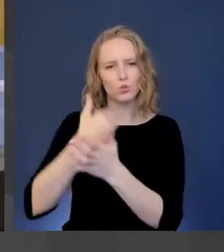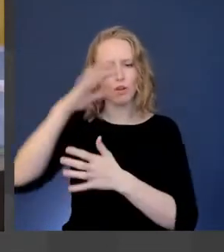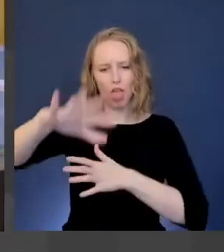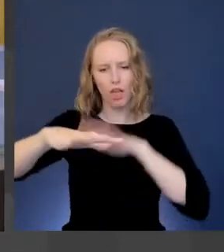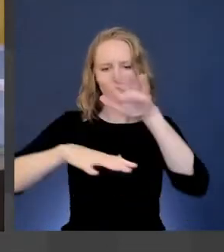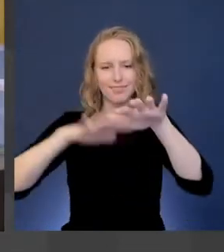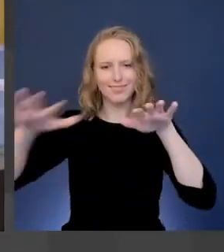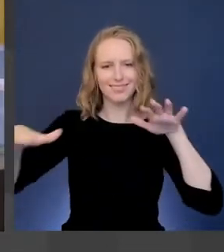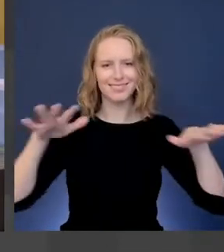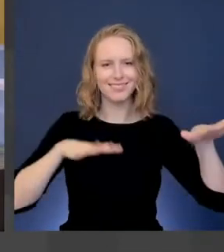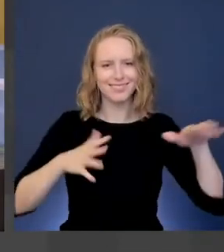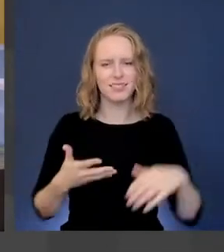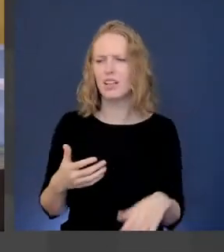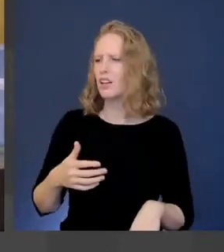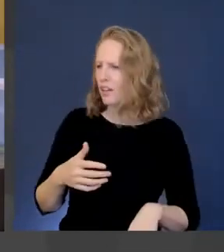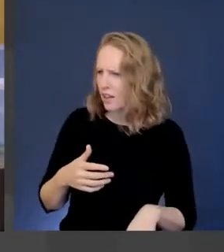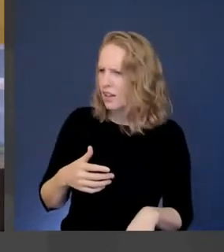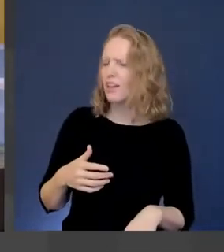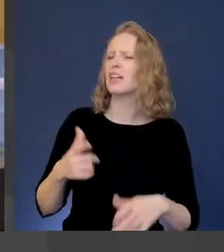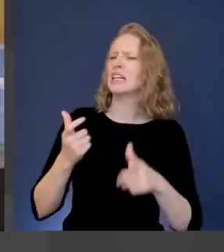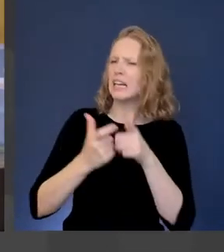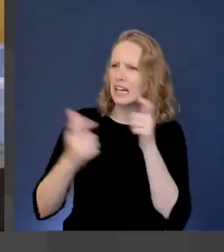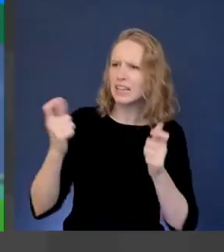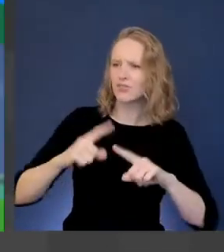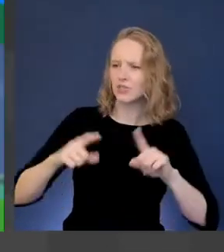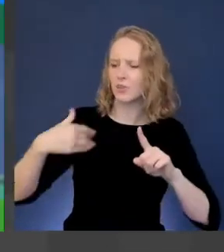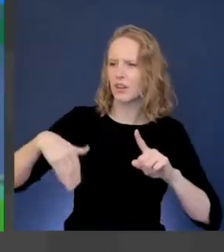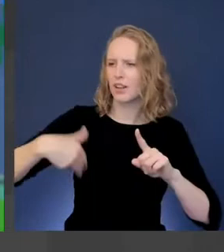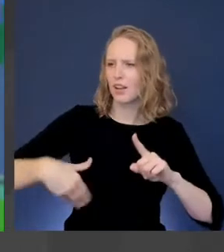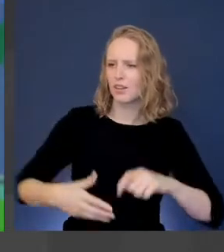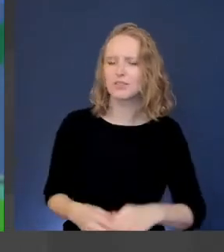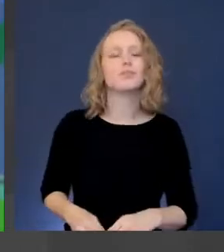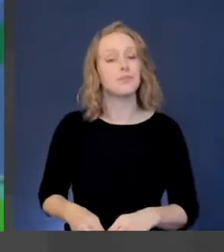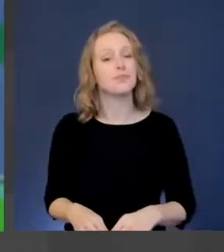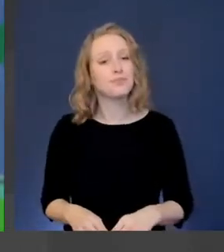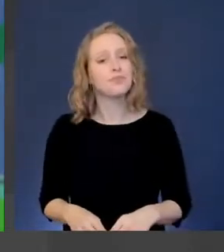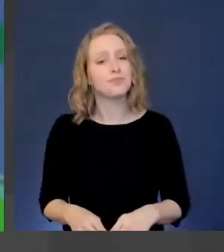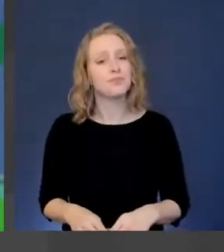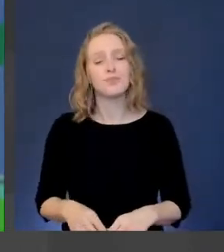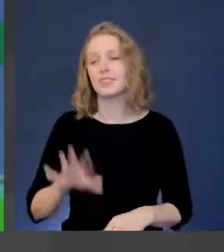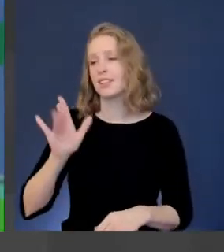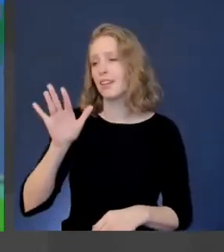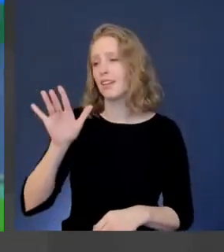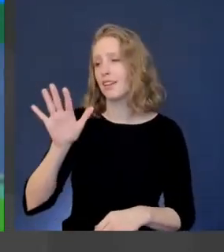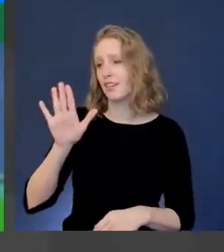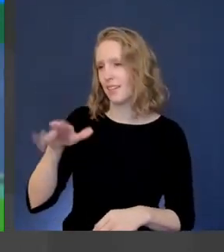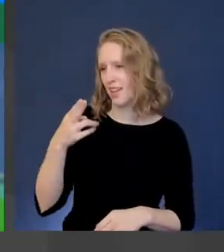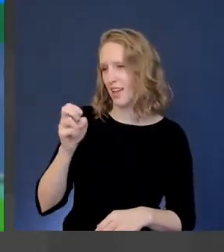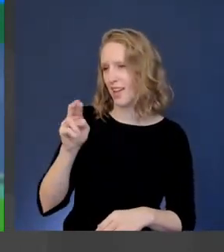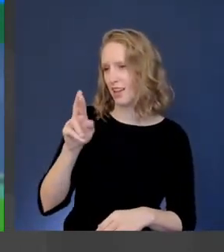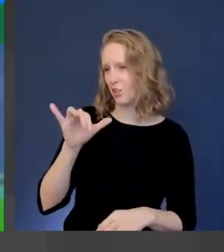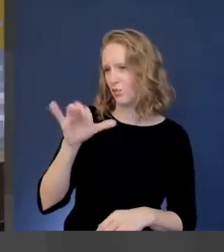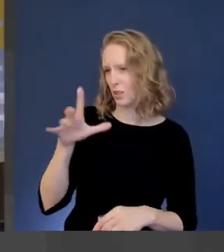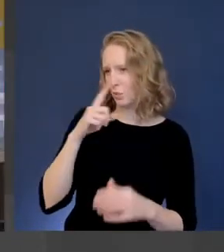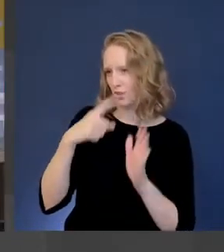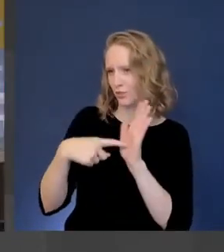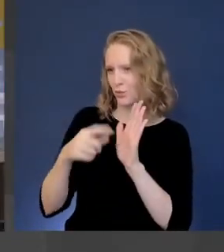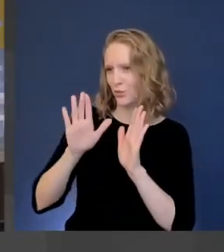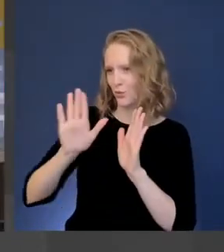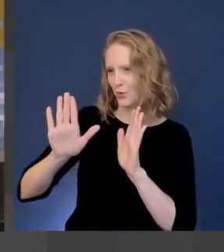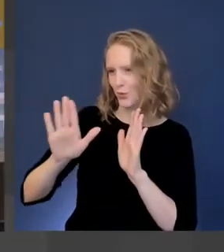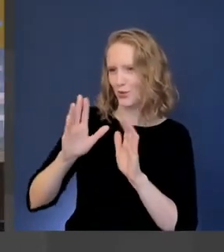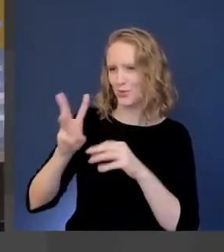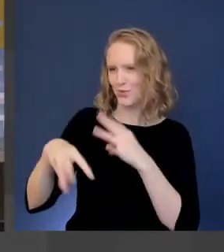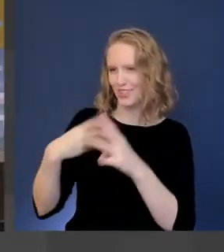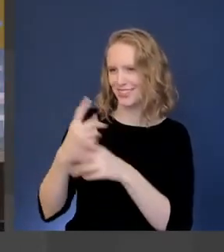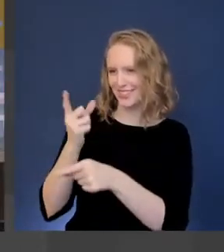makes a huge difference. And Henrik, I know the other part you want to show us with your own world. Yeah.